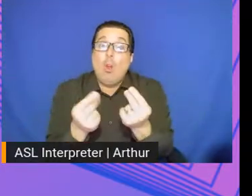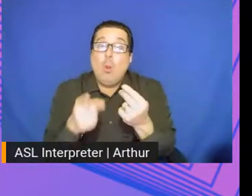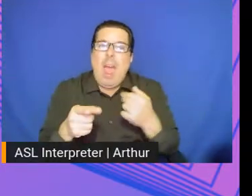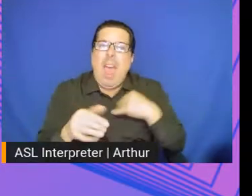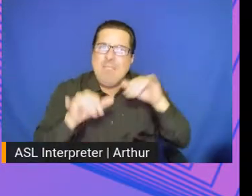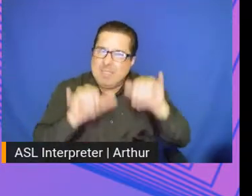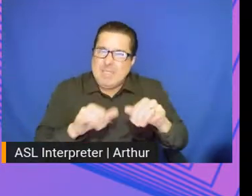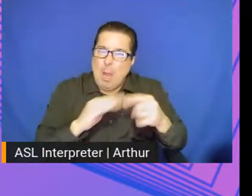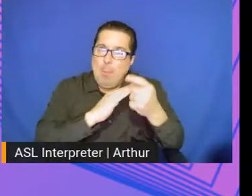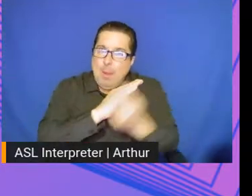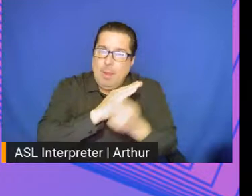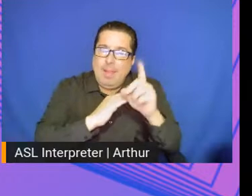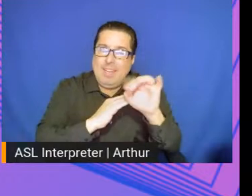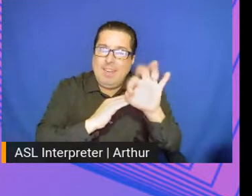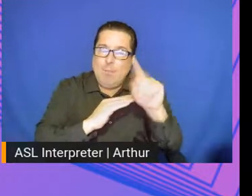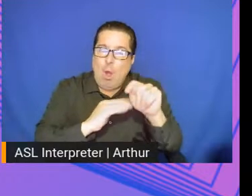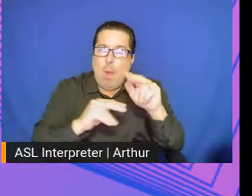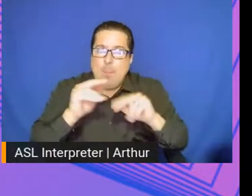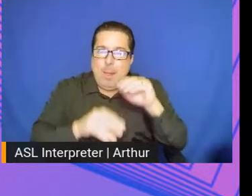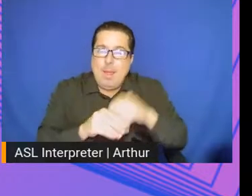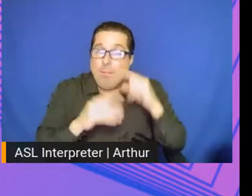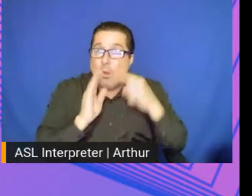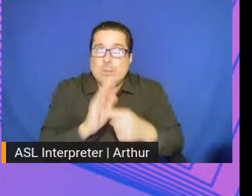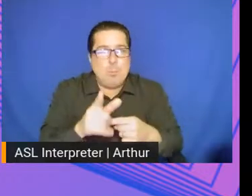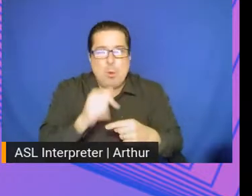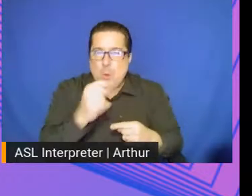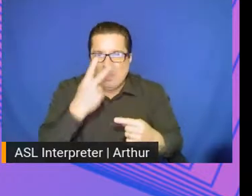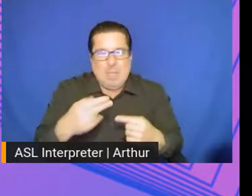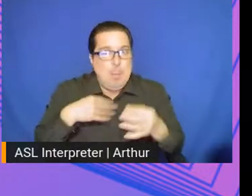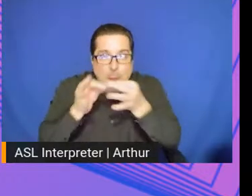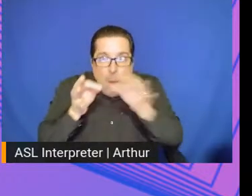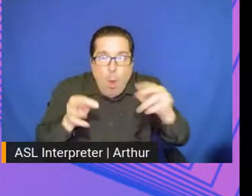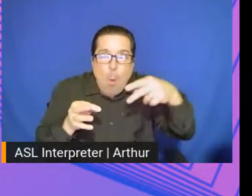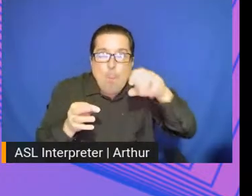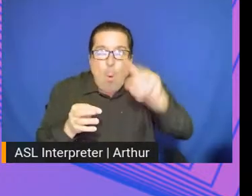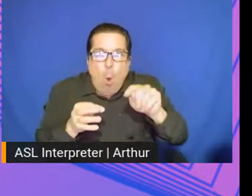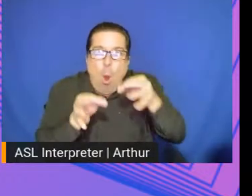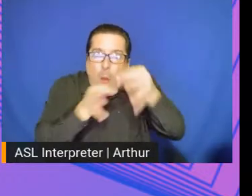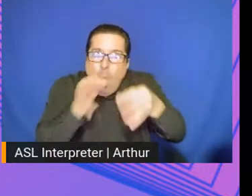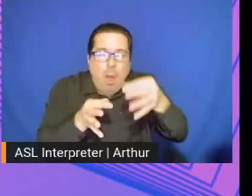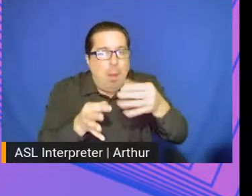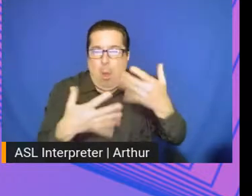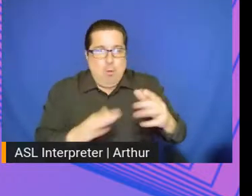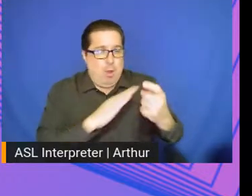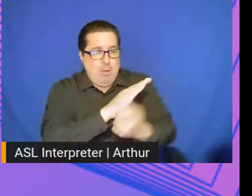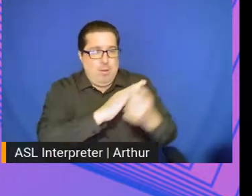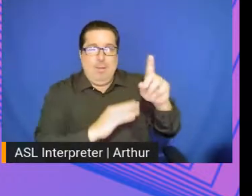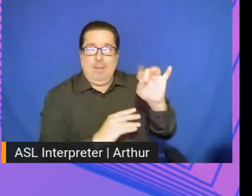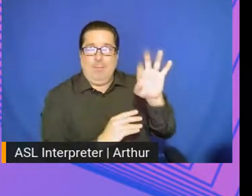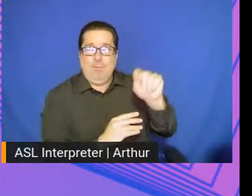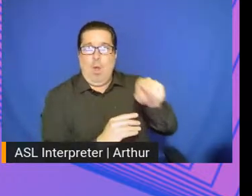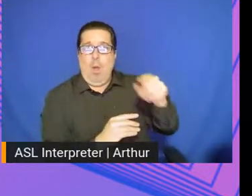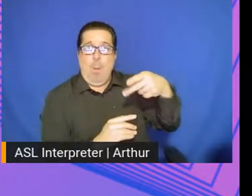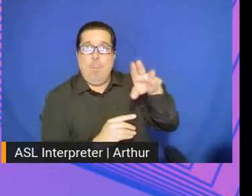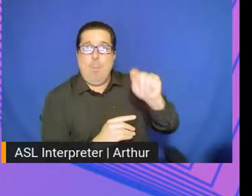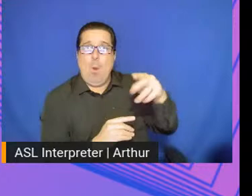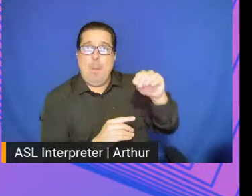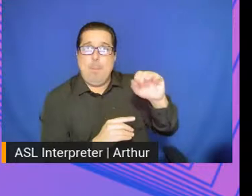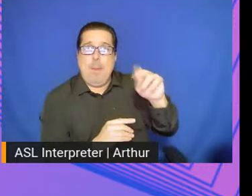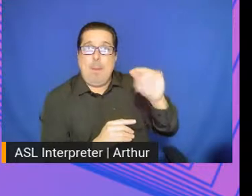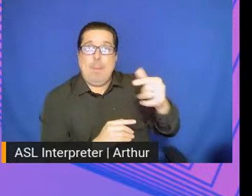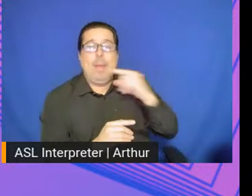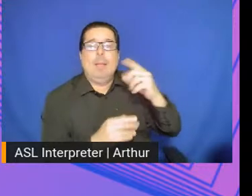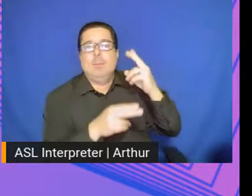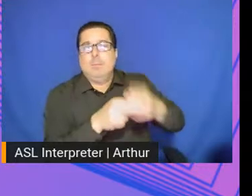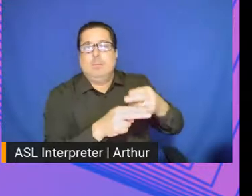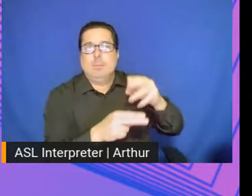built in. So for example, you don't see me defining port here. That's because the default is for port mapping would be port 80, but